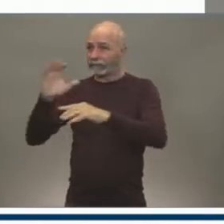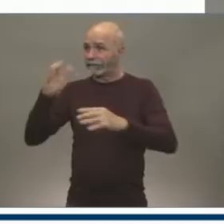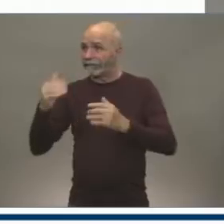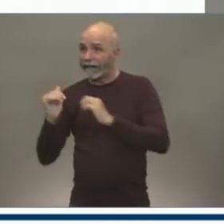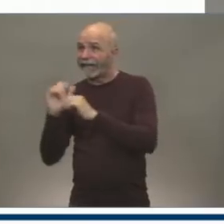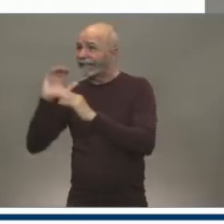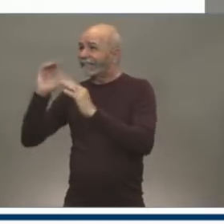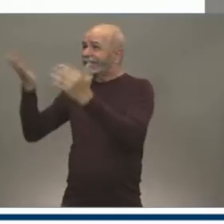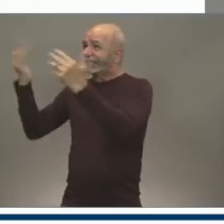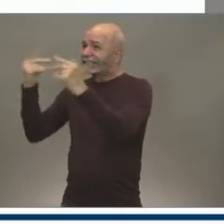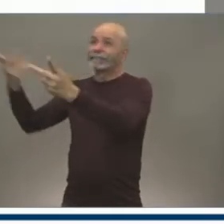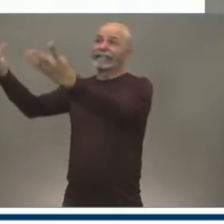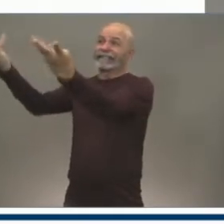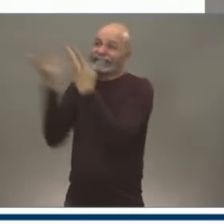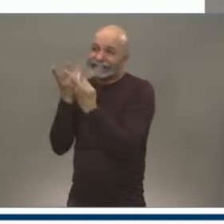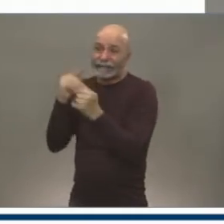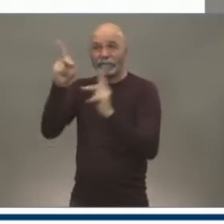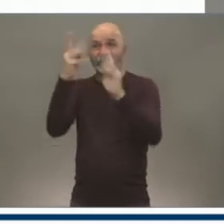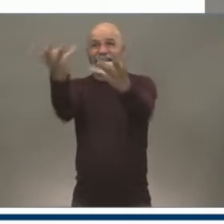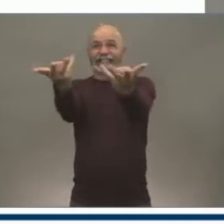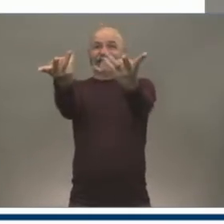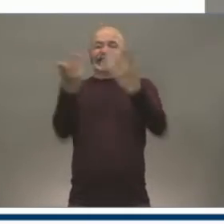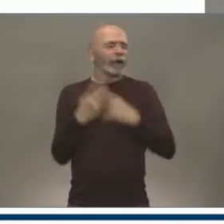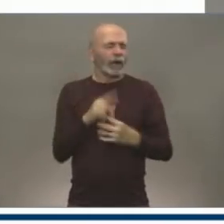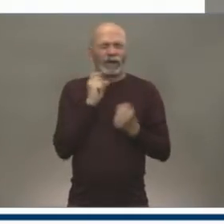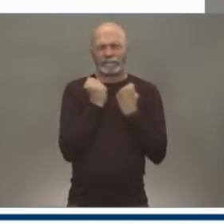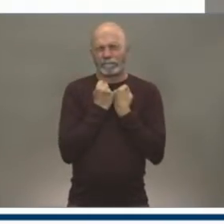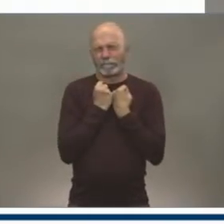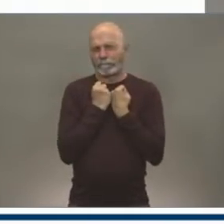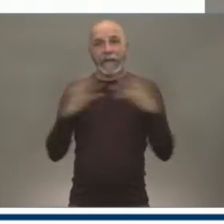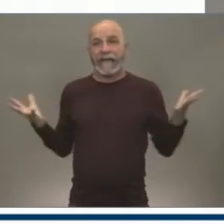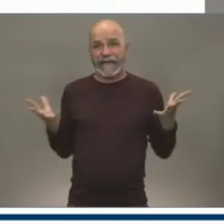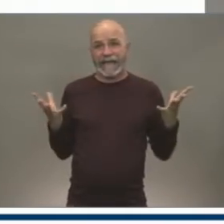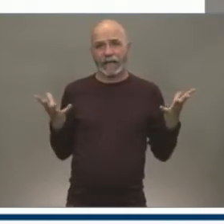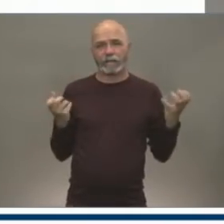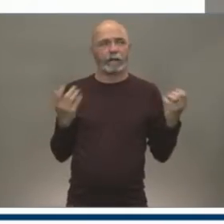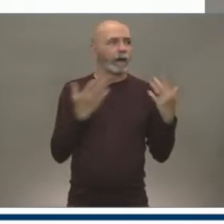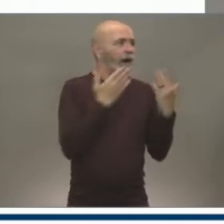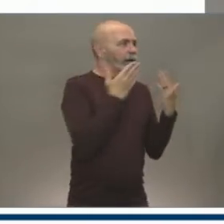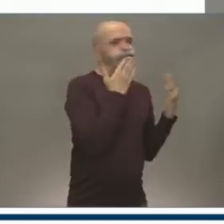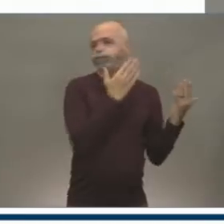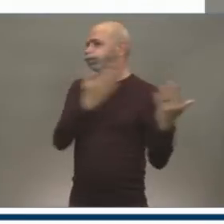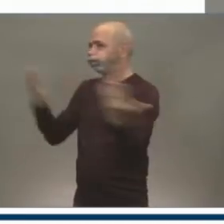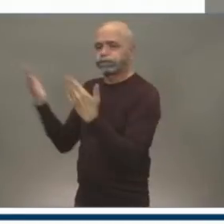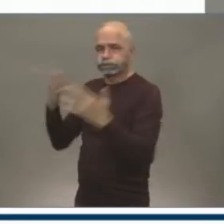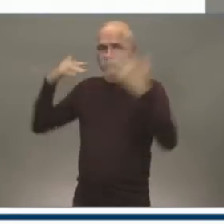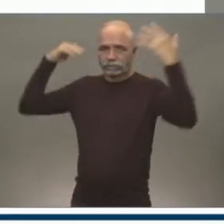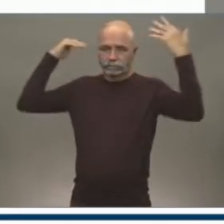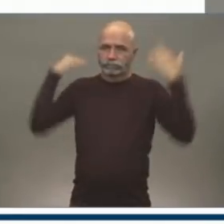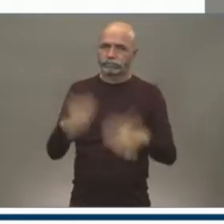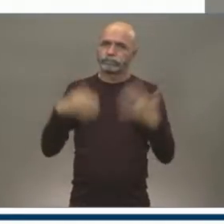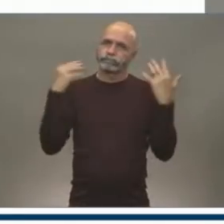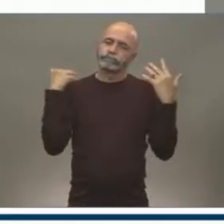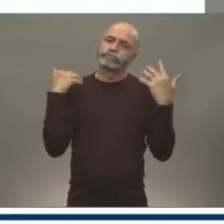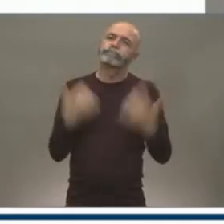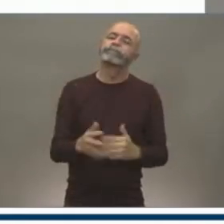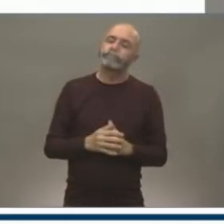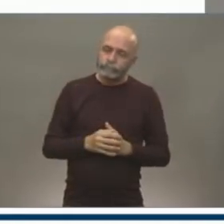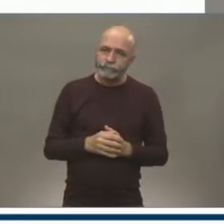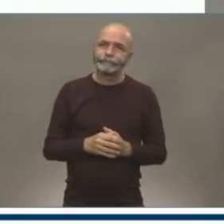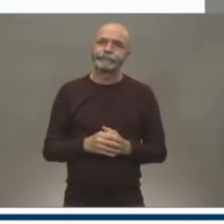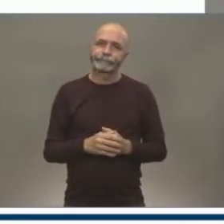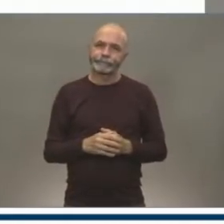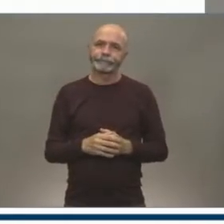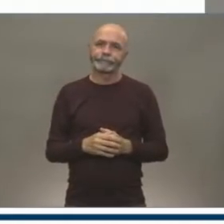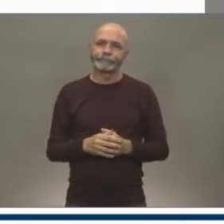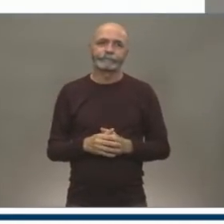materials. So there's a huge number of people that deserve a huge amount of thanks for that. And this is actually being looked at. We talked about this on